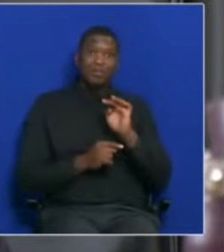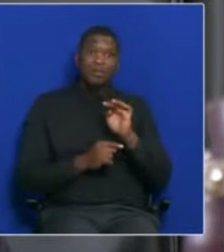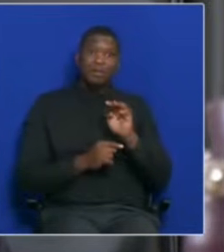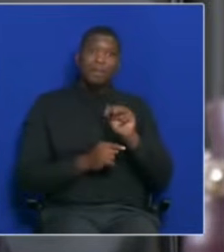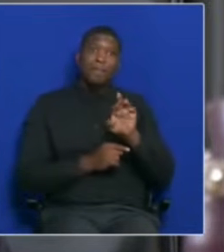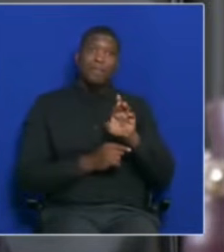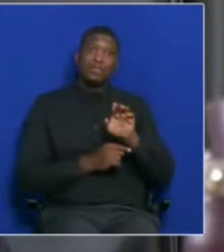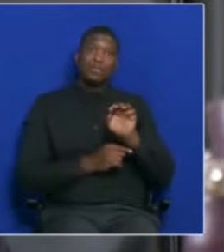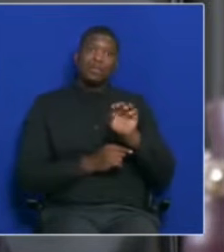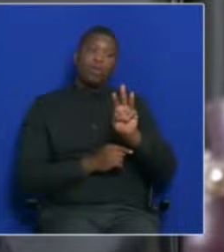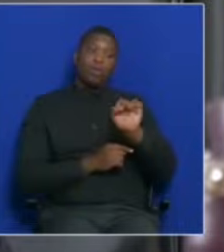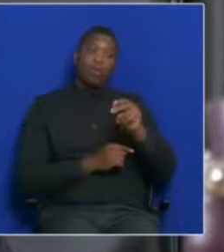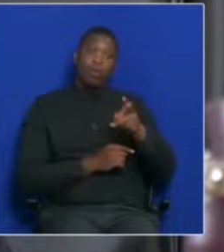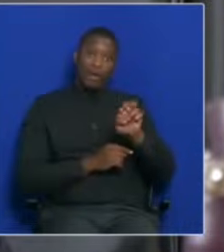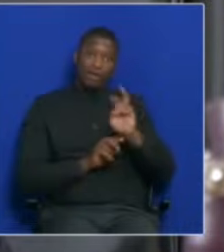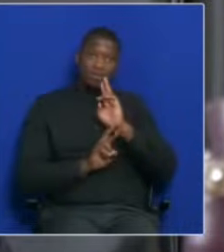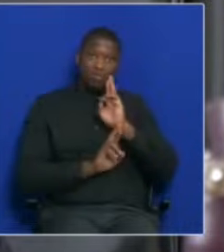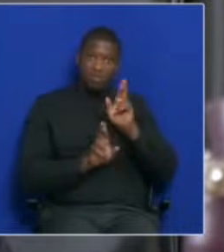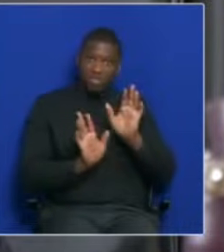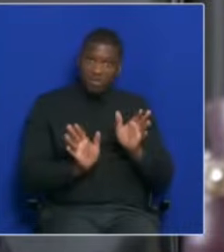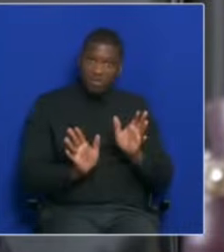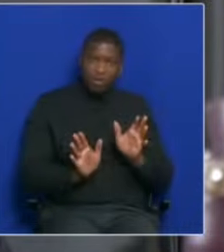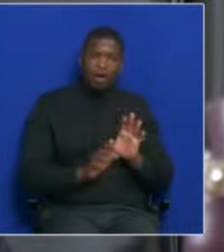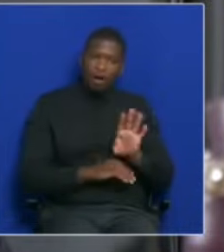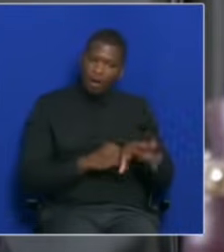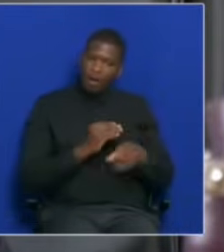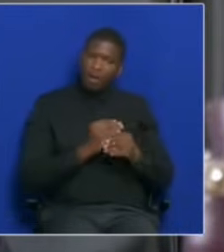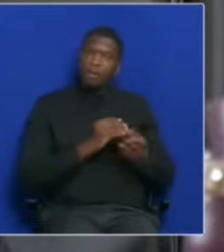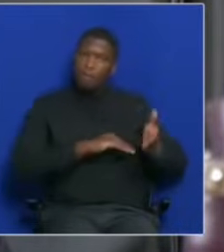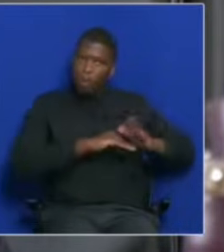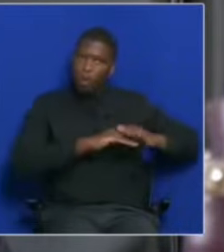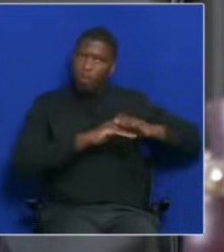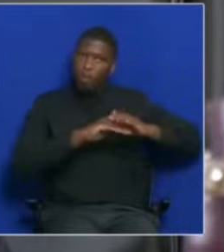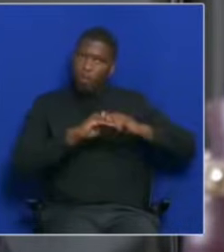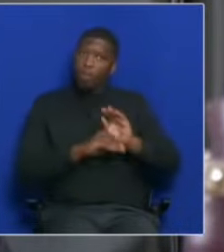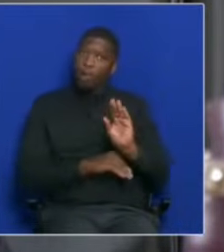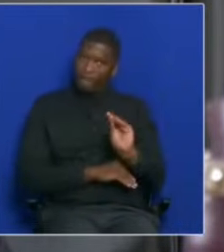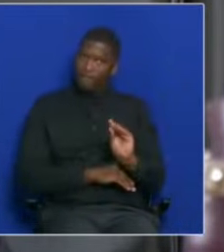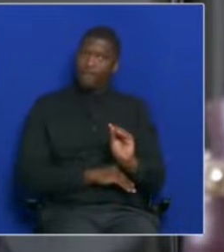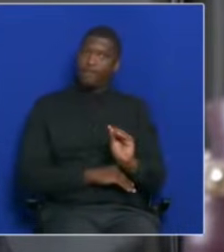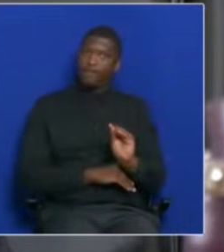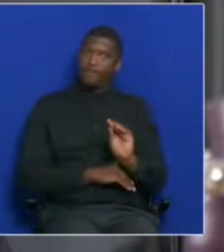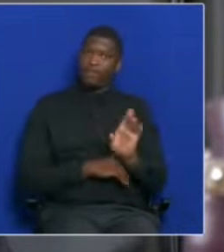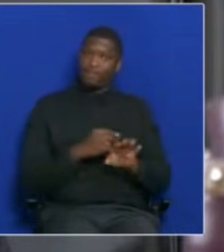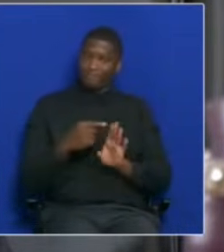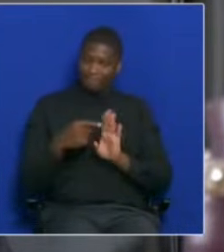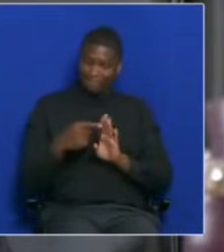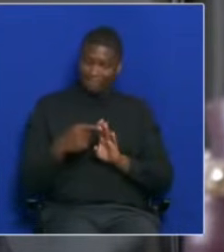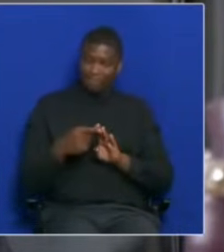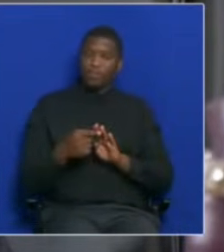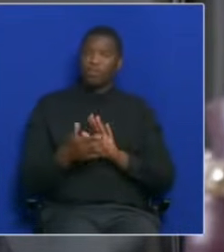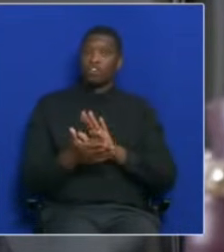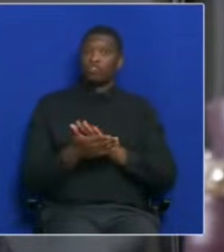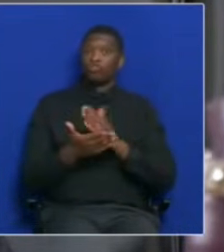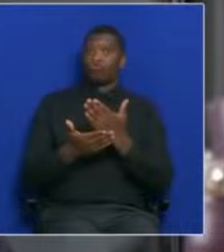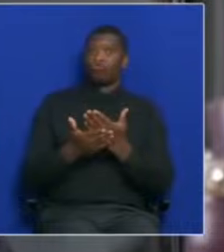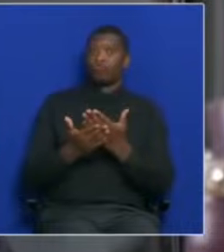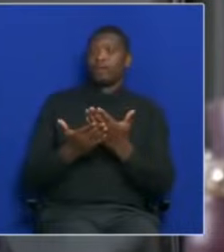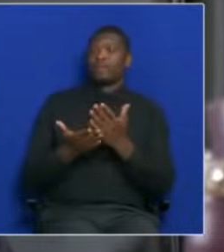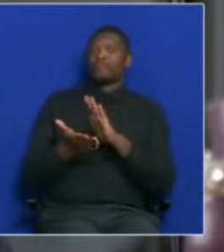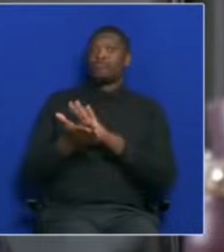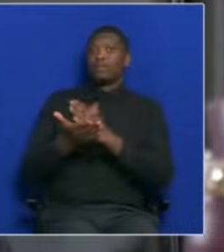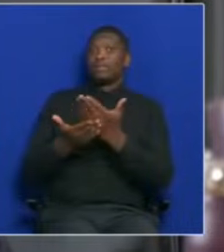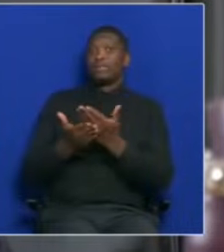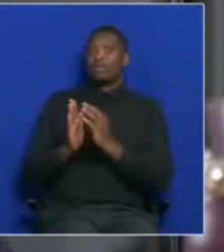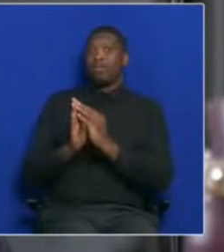shared about Mr. Nkabinde. So that's the first, it's the transcript. And do you recall anything about